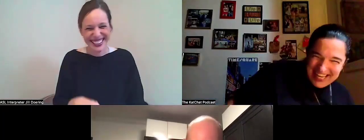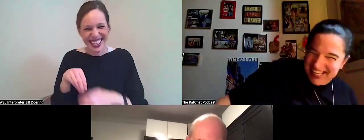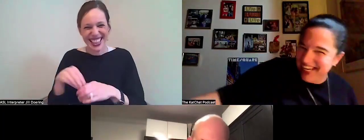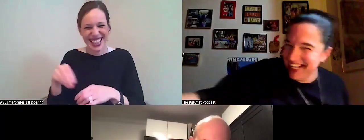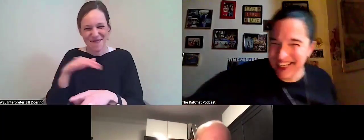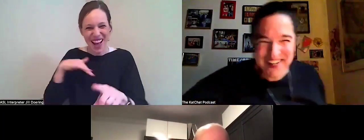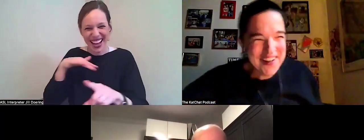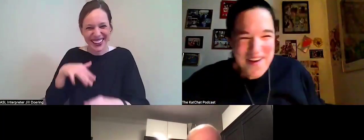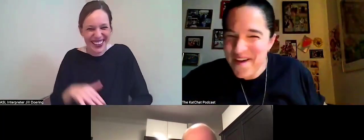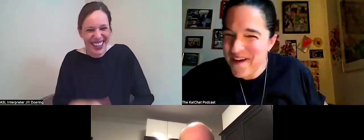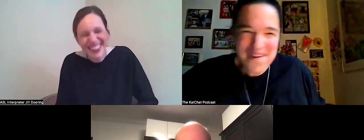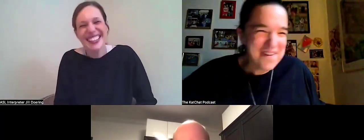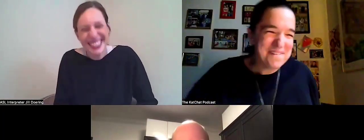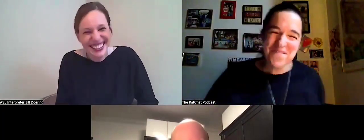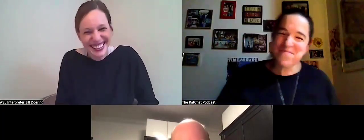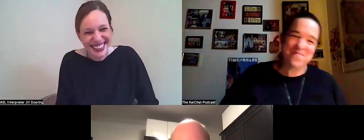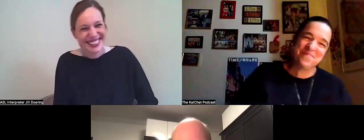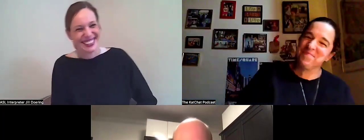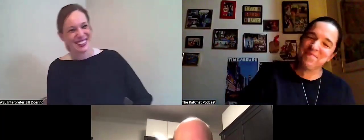background.